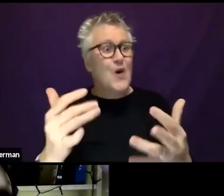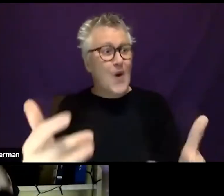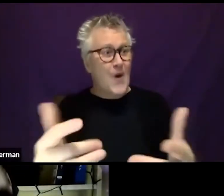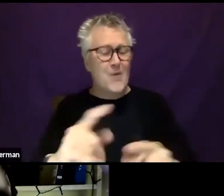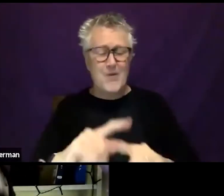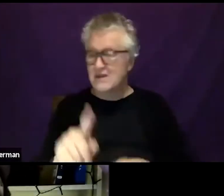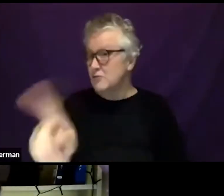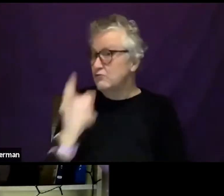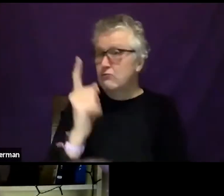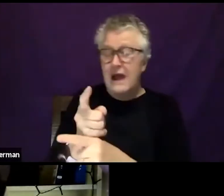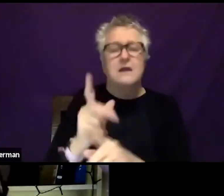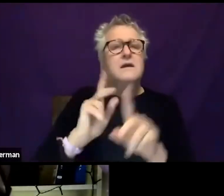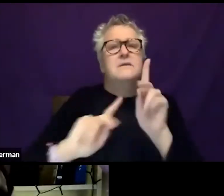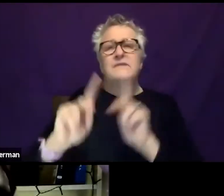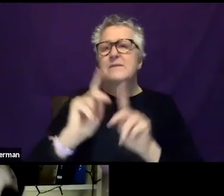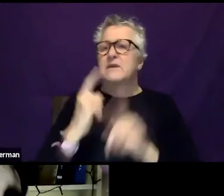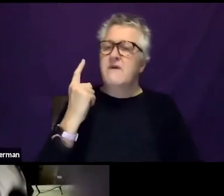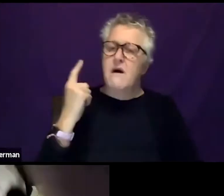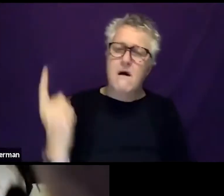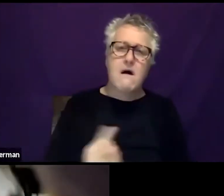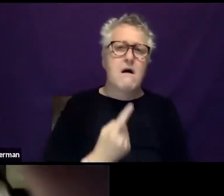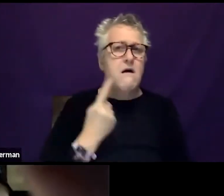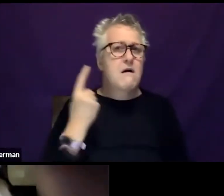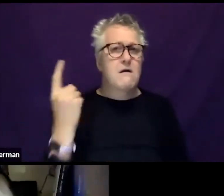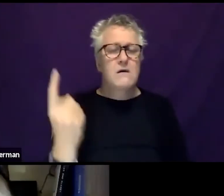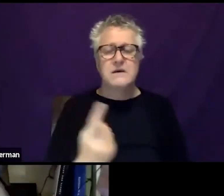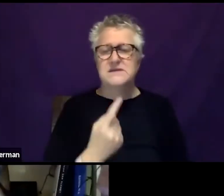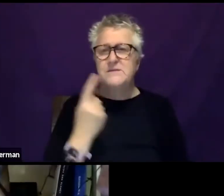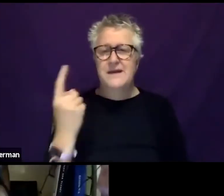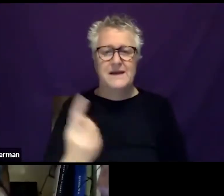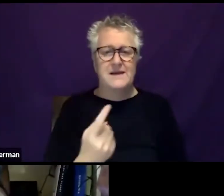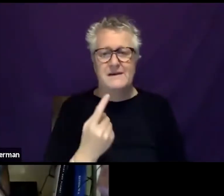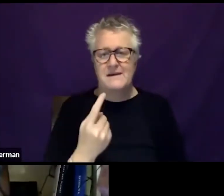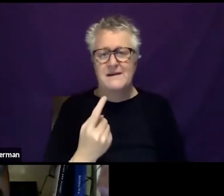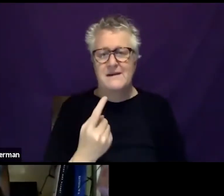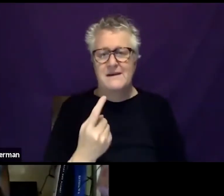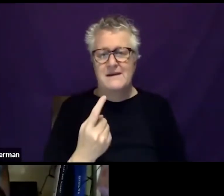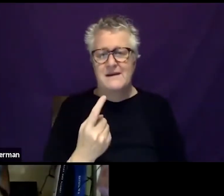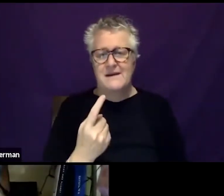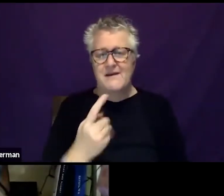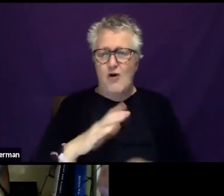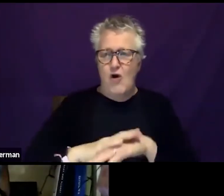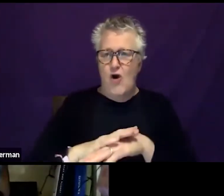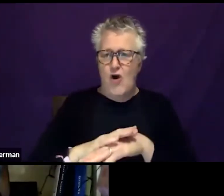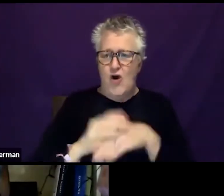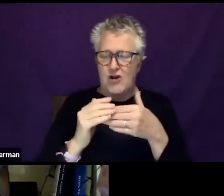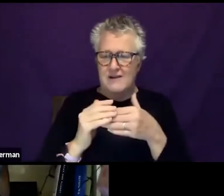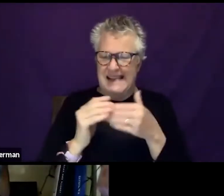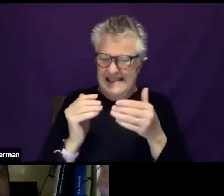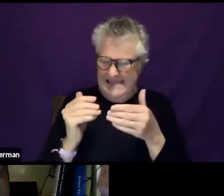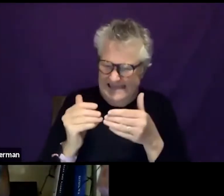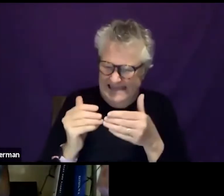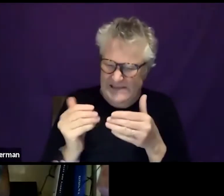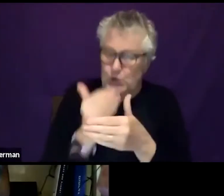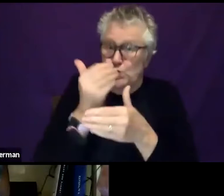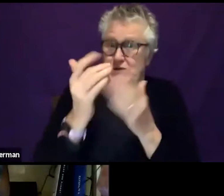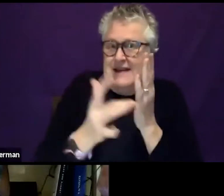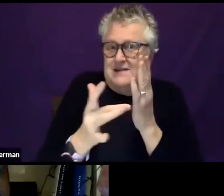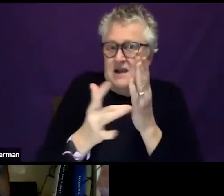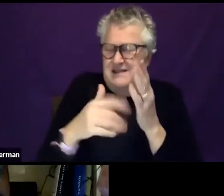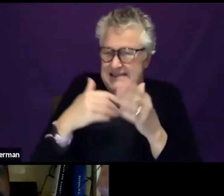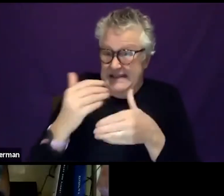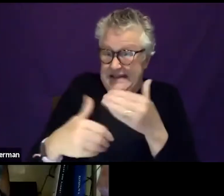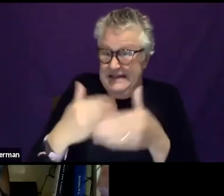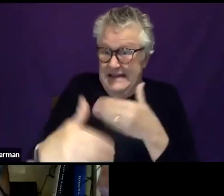of technology because of barriers in our society. So, but that just sounds like